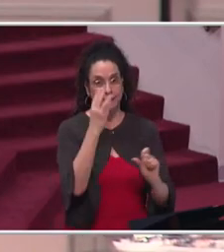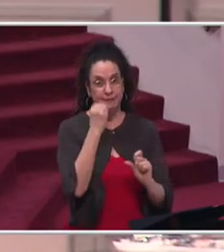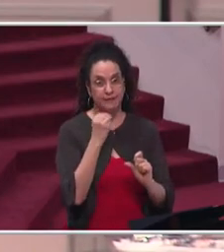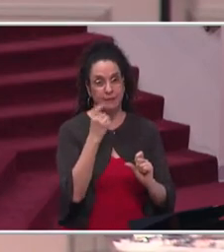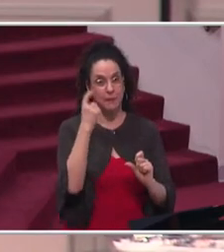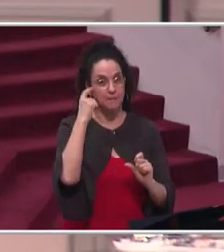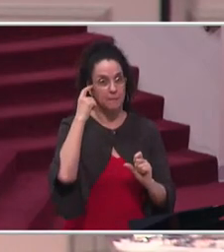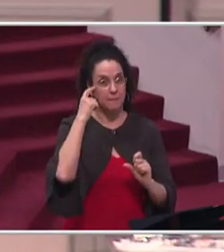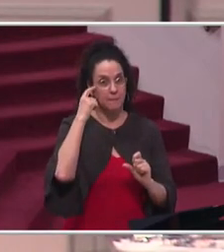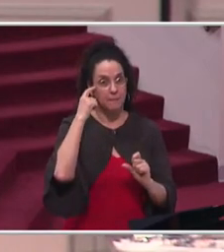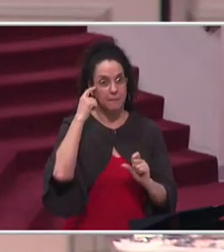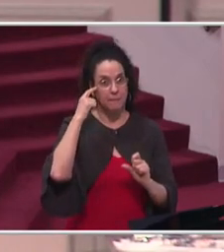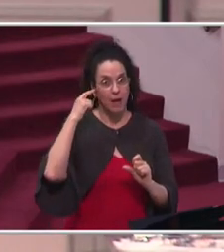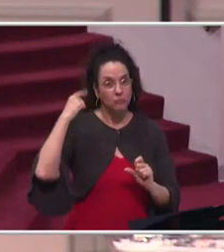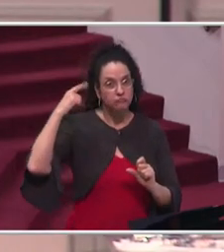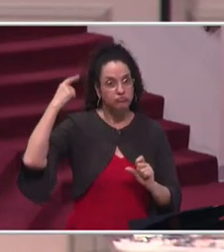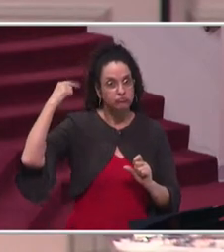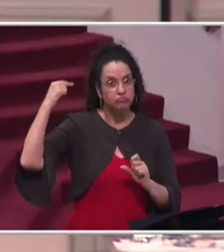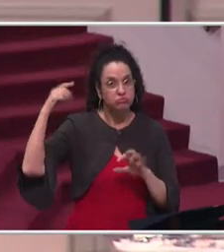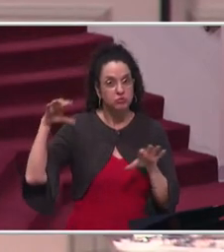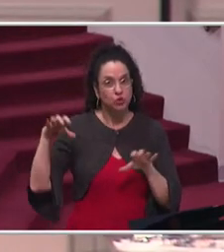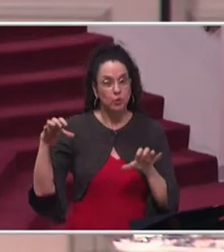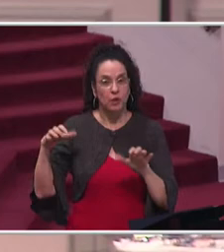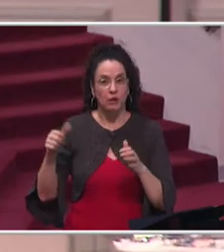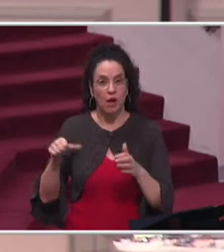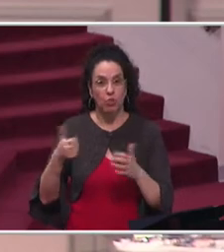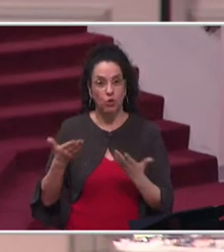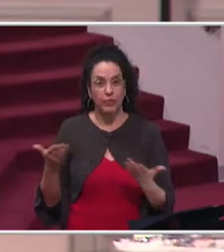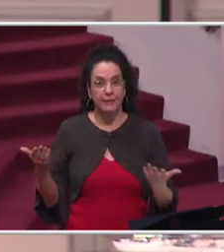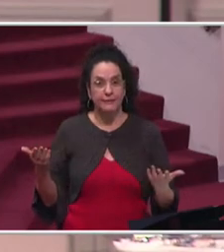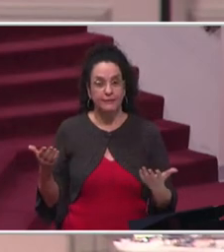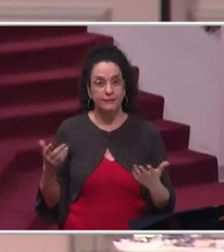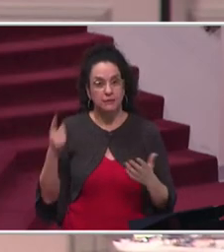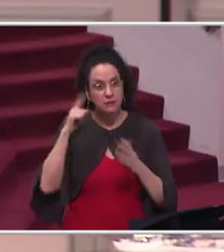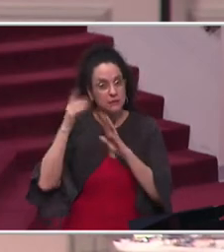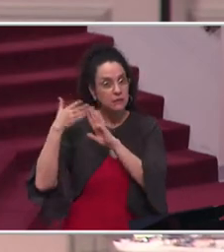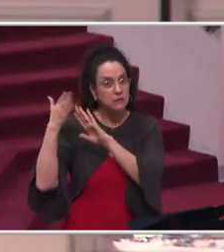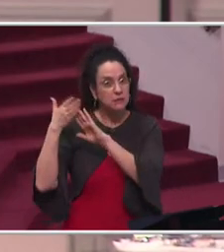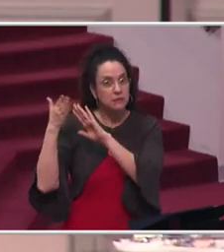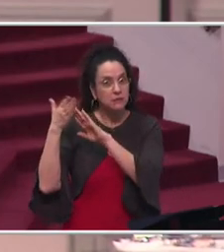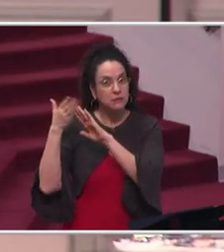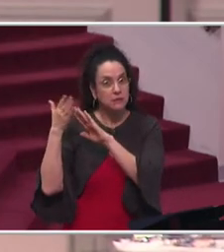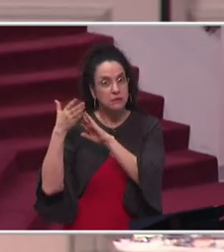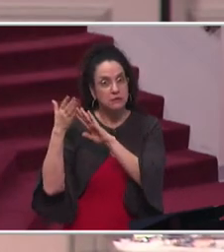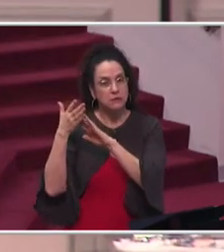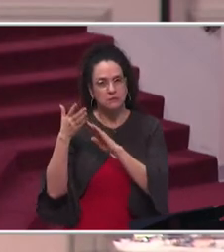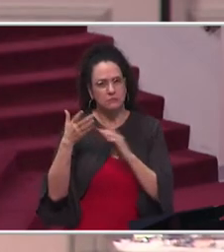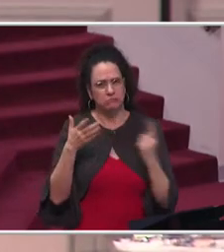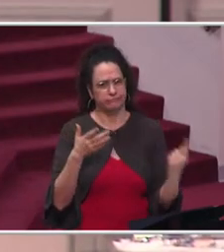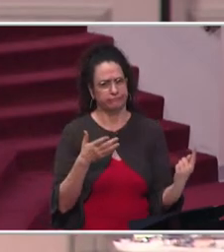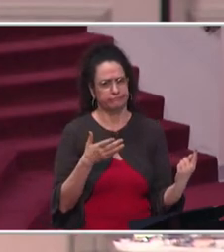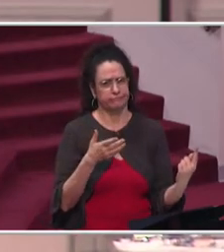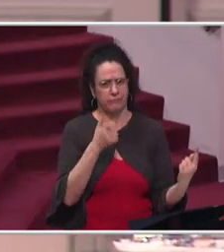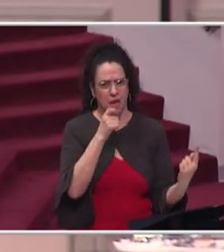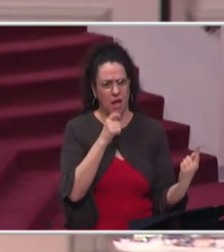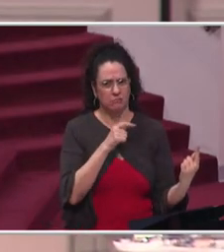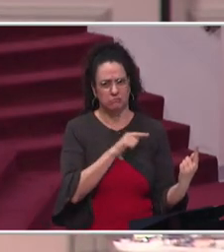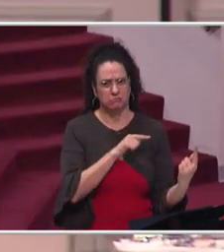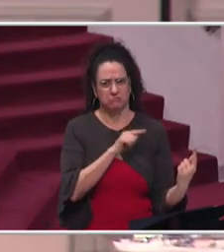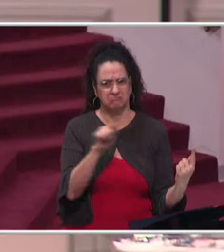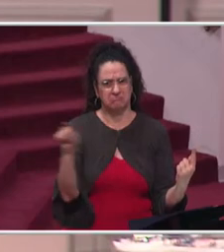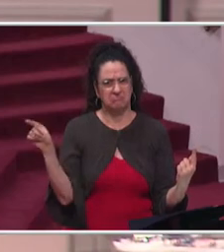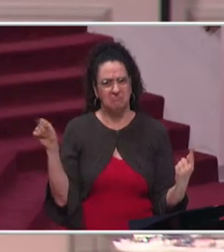and doing other things? And perhaps she's not the only one. You know,